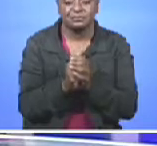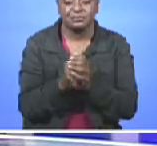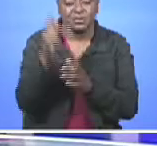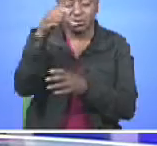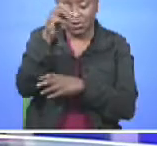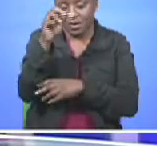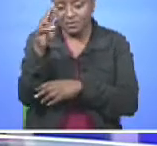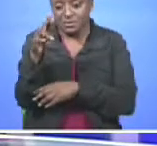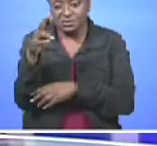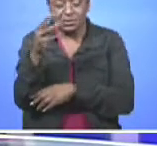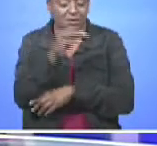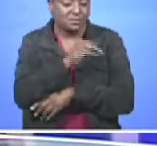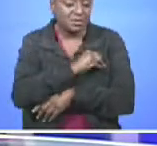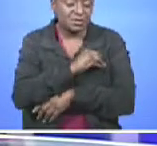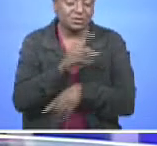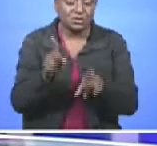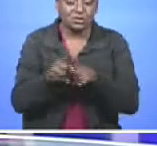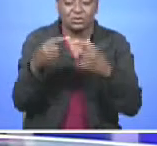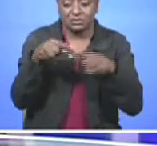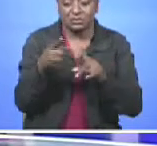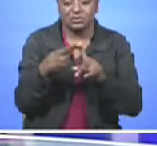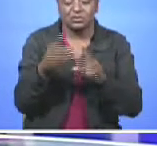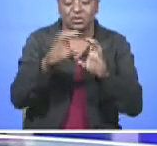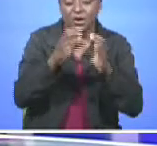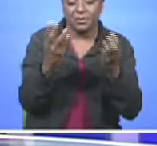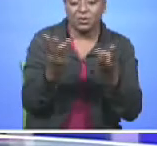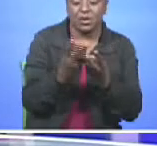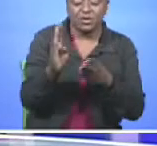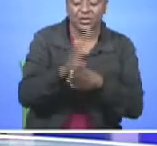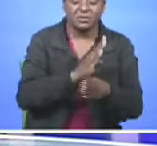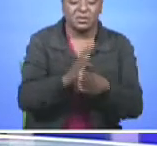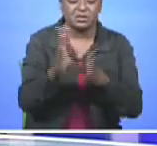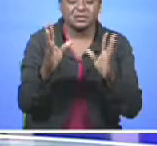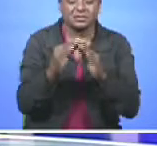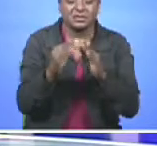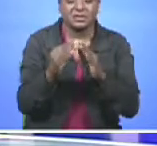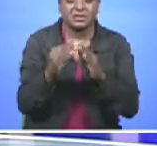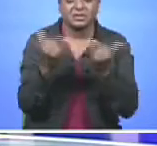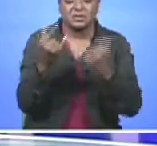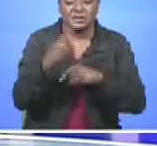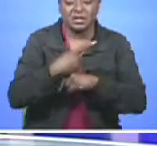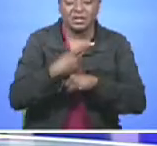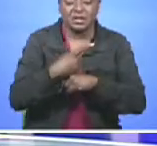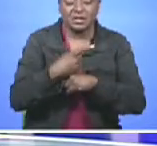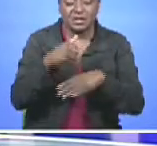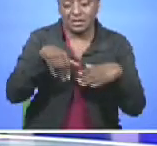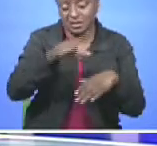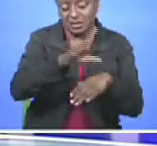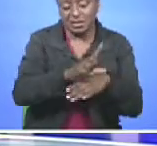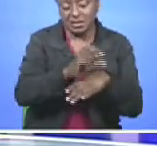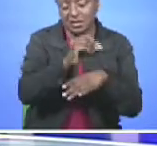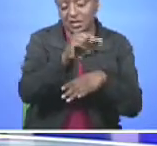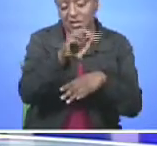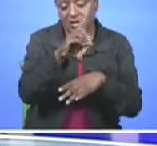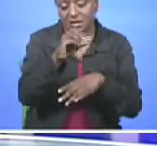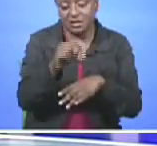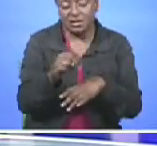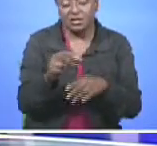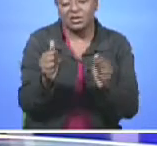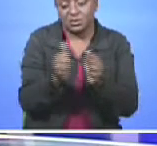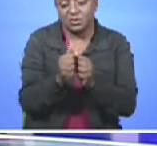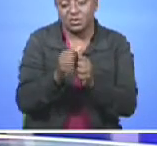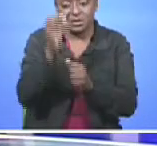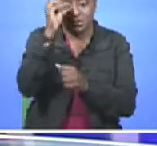Prime Minister Minnis also attended the Commonwealth Business Forum in London today. He was accompanied by the Minister of State for Grand